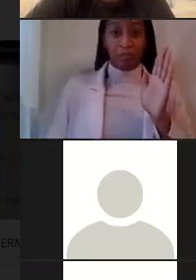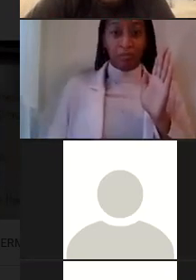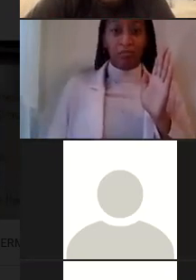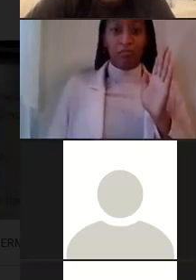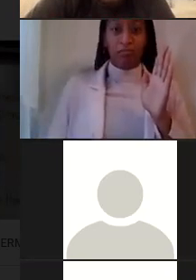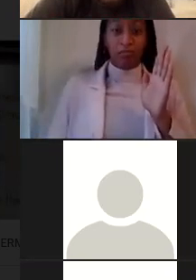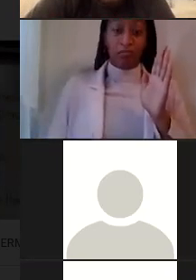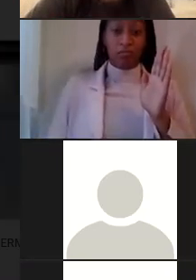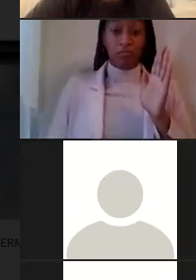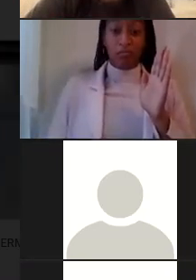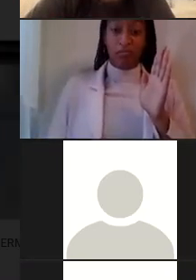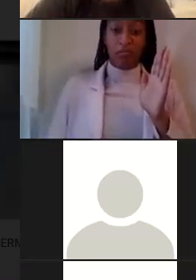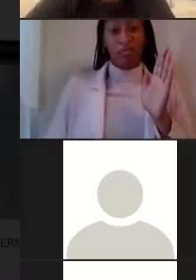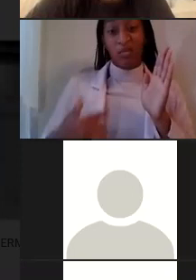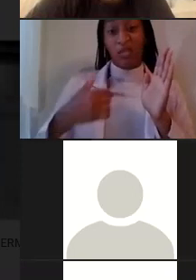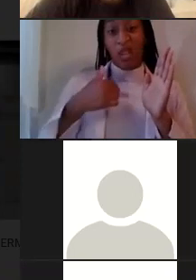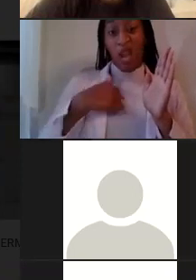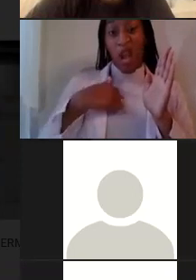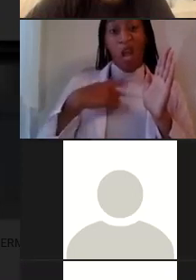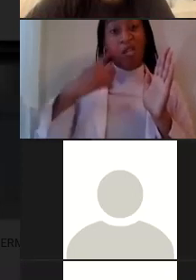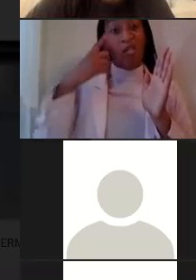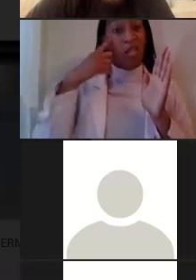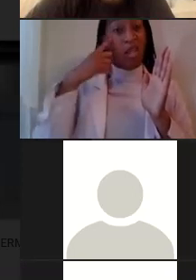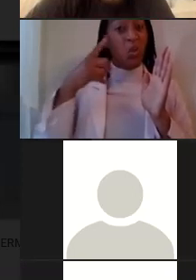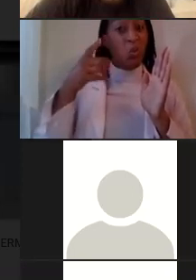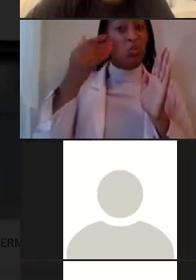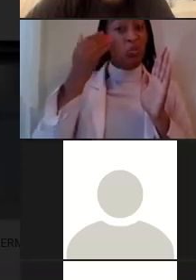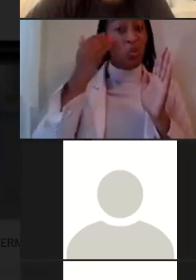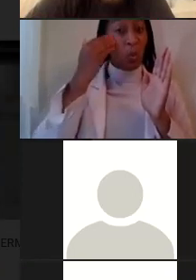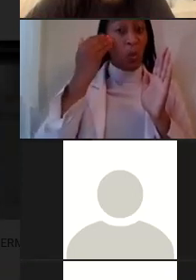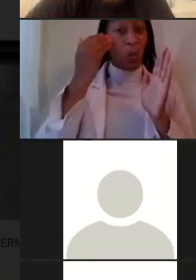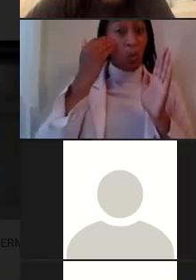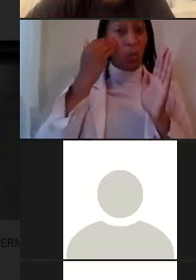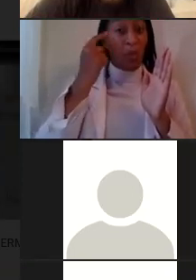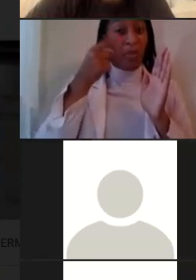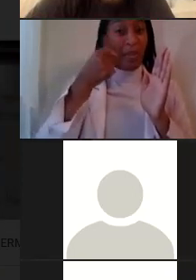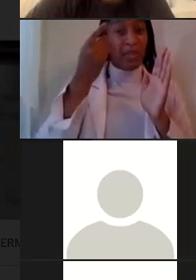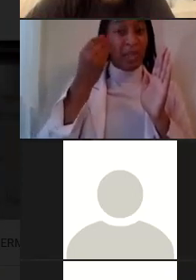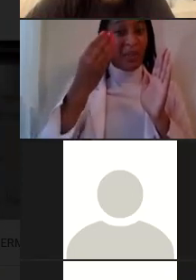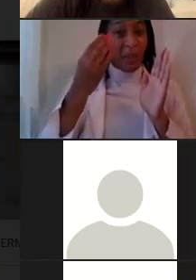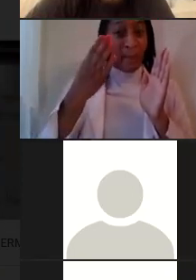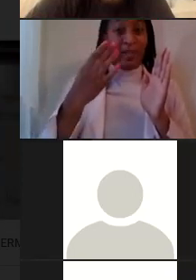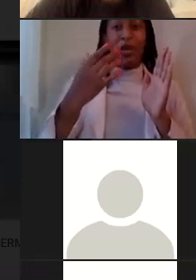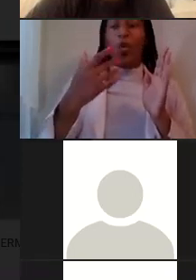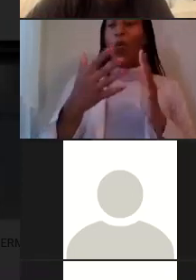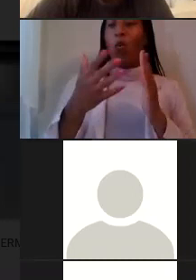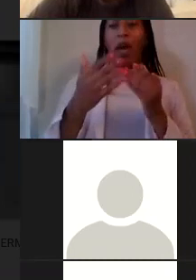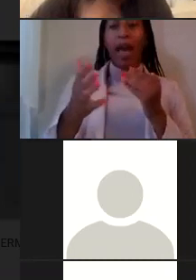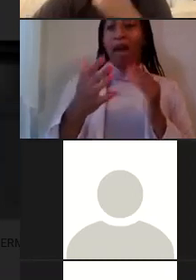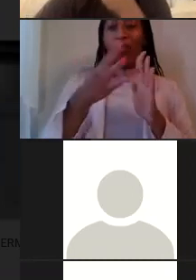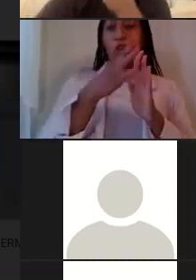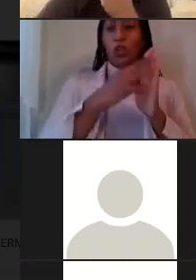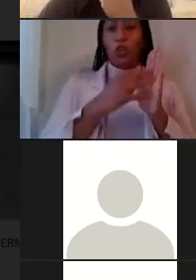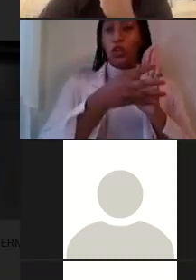mean, to, you know, have known that, or because again, I'll give you whatever table you need.